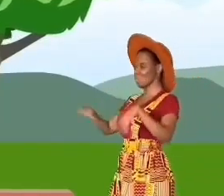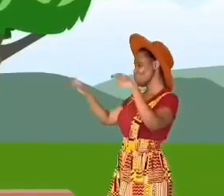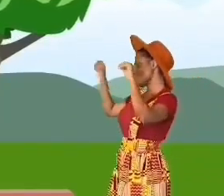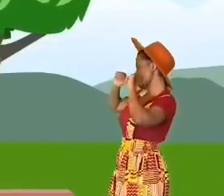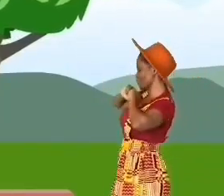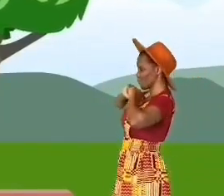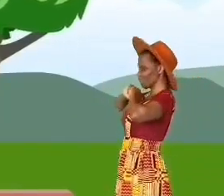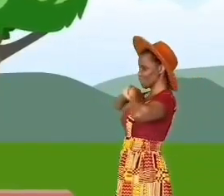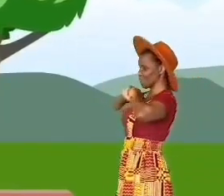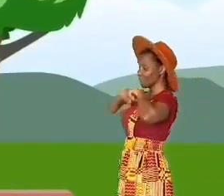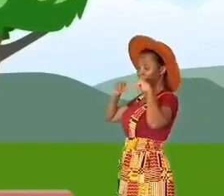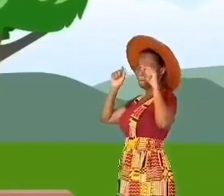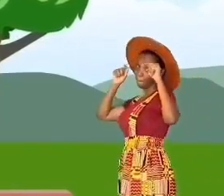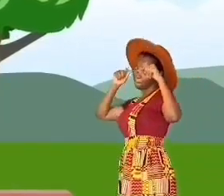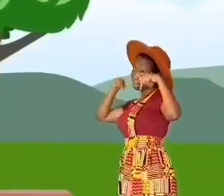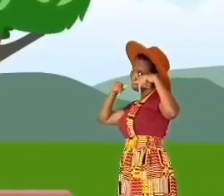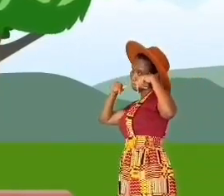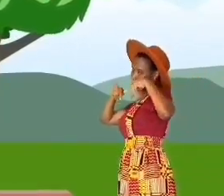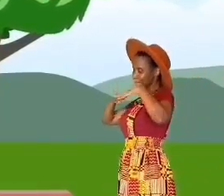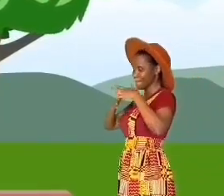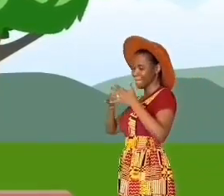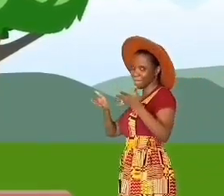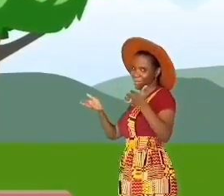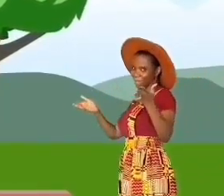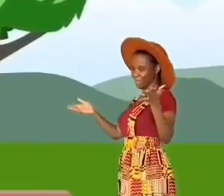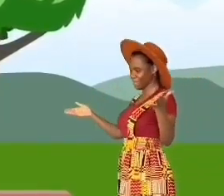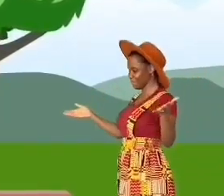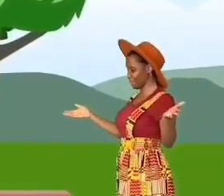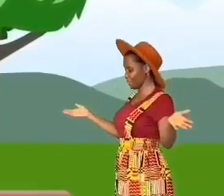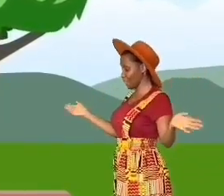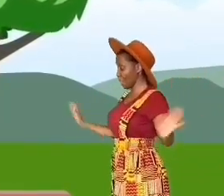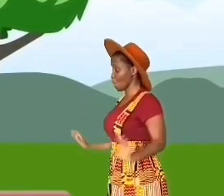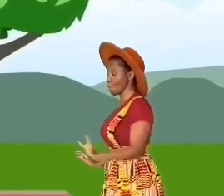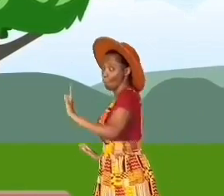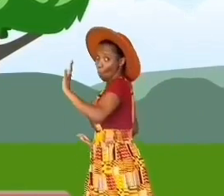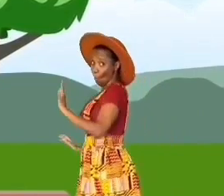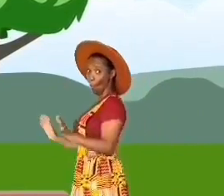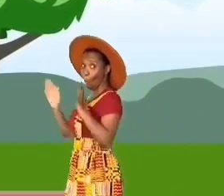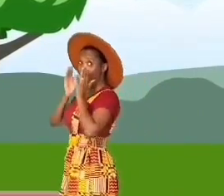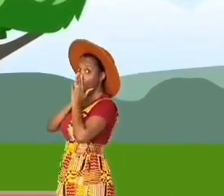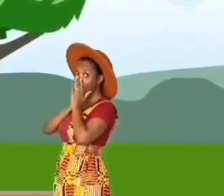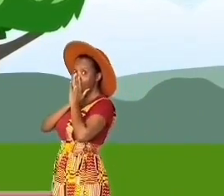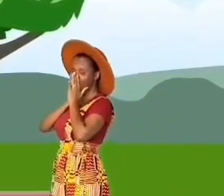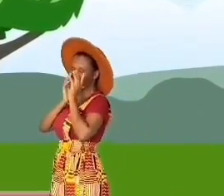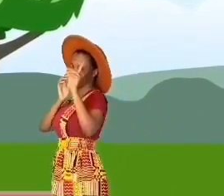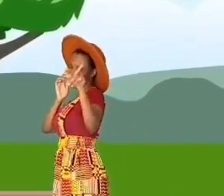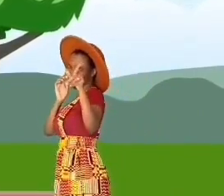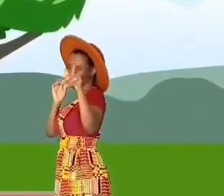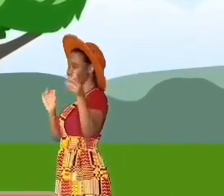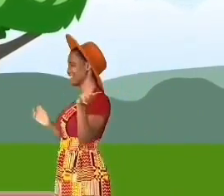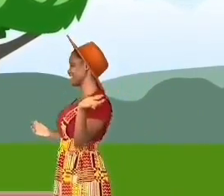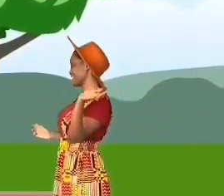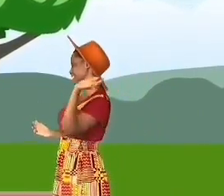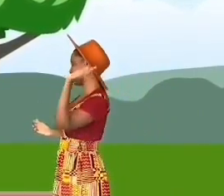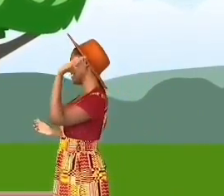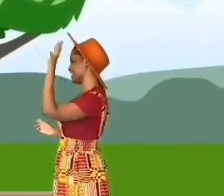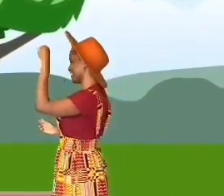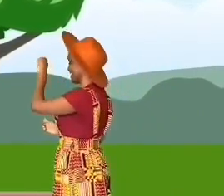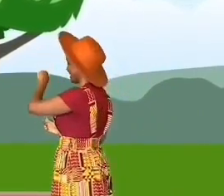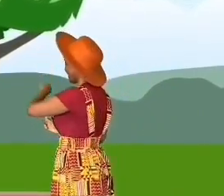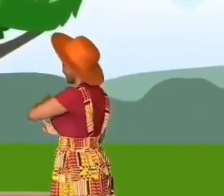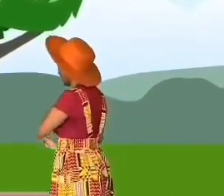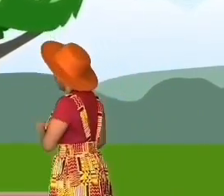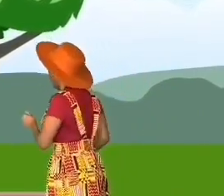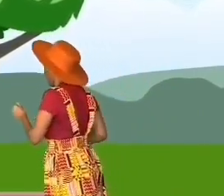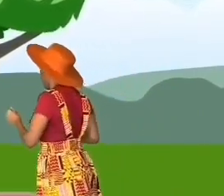Hi, Prince and Princesses. I'm Auntie Kay, and this is our children's Sabbath school program. And guess what? You are